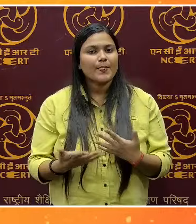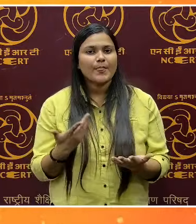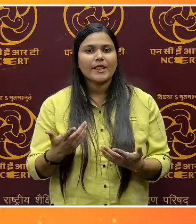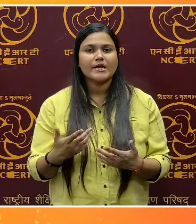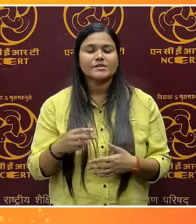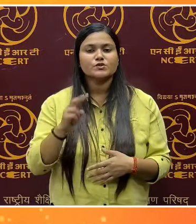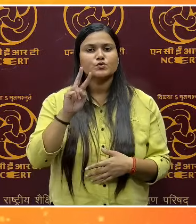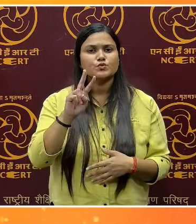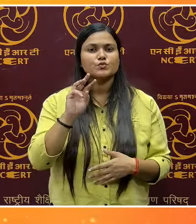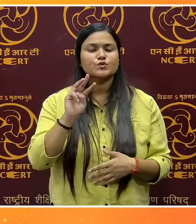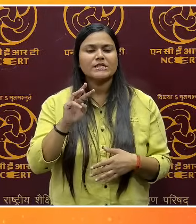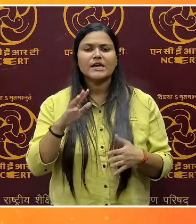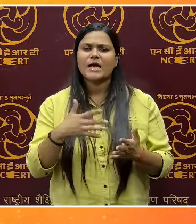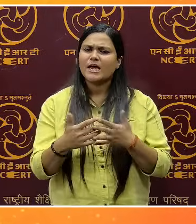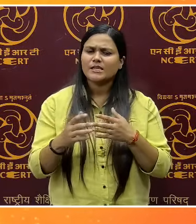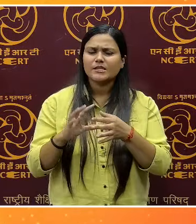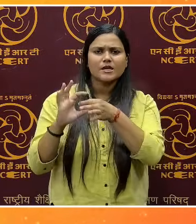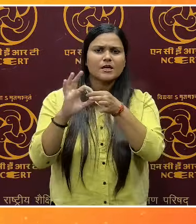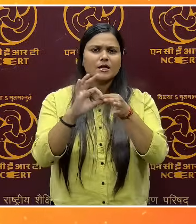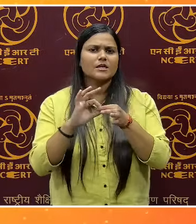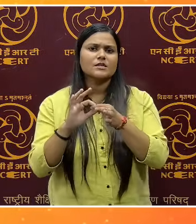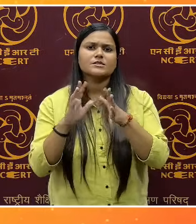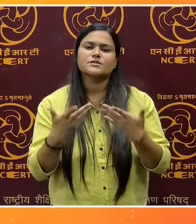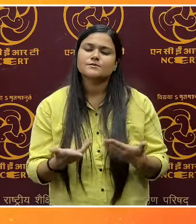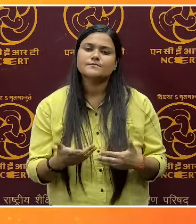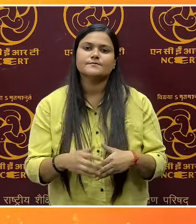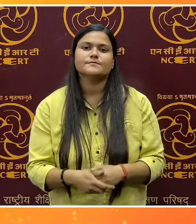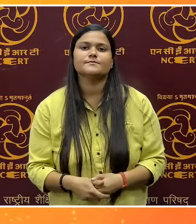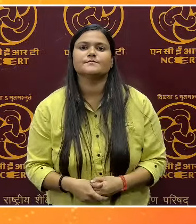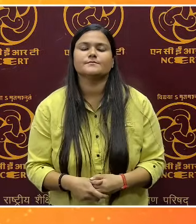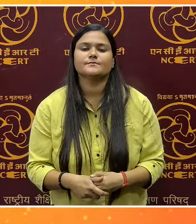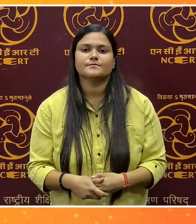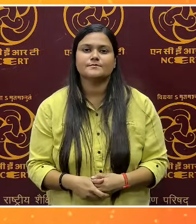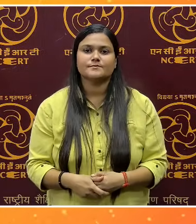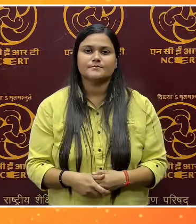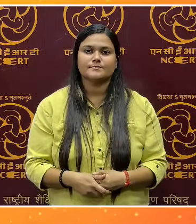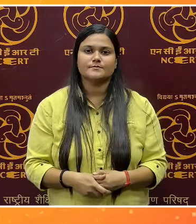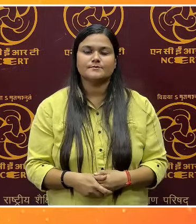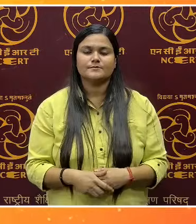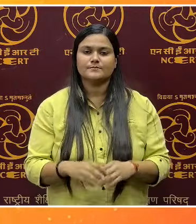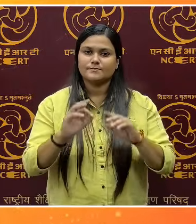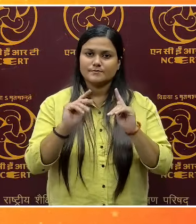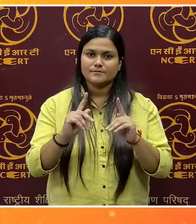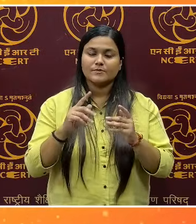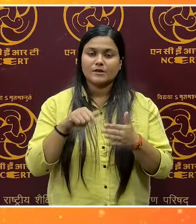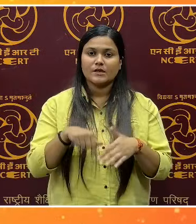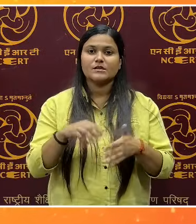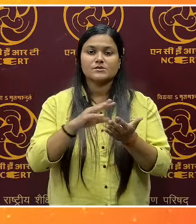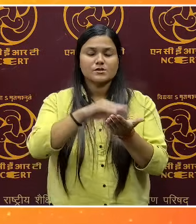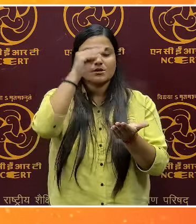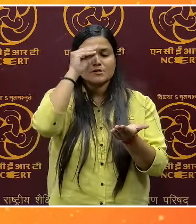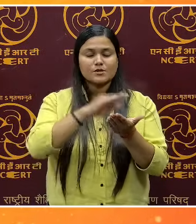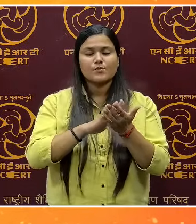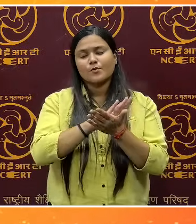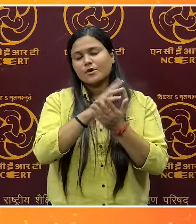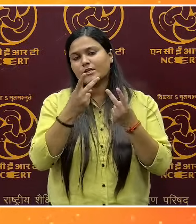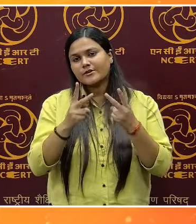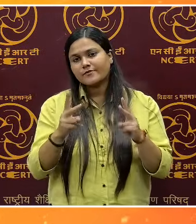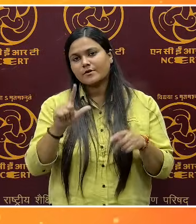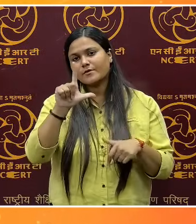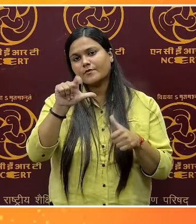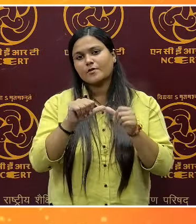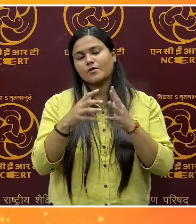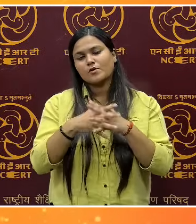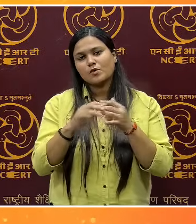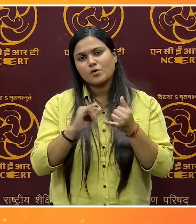the relationships between different exponential expressions. Okay, we will learn about the various laws, and we will